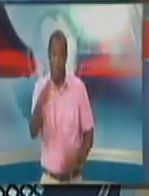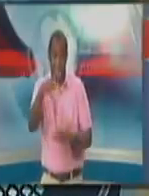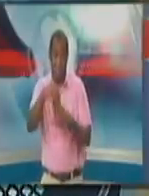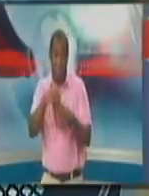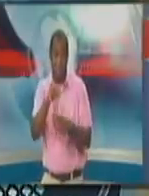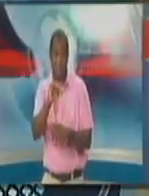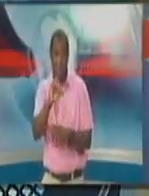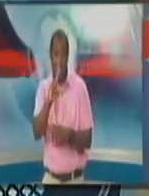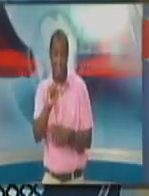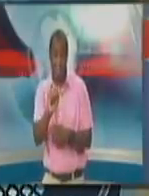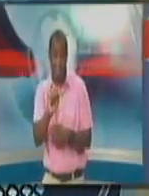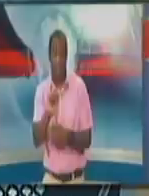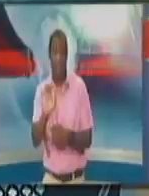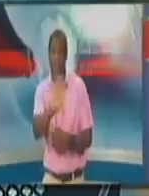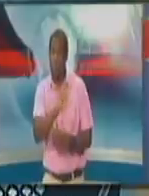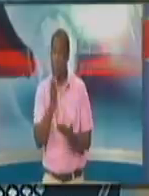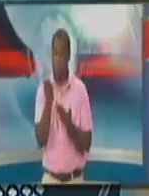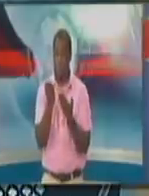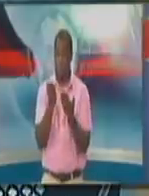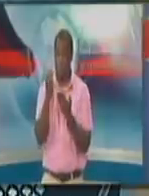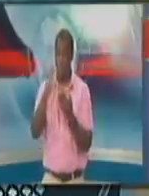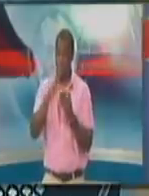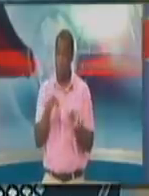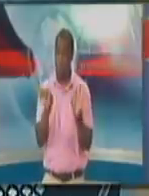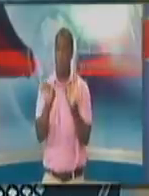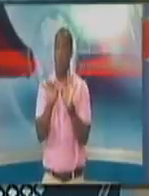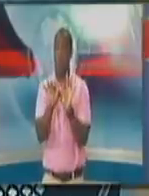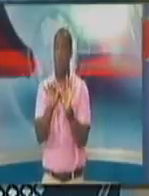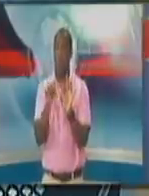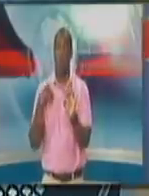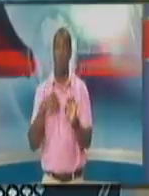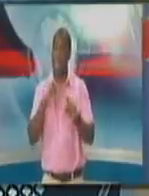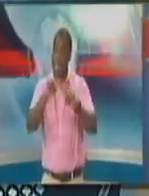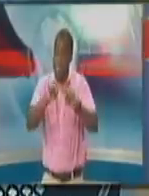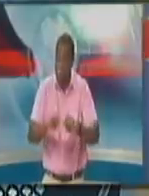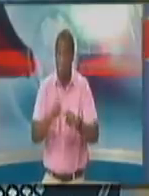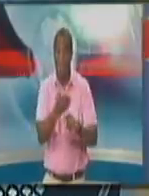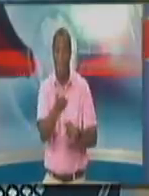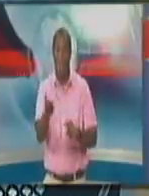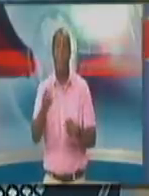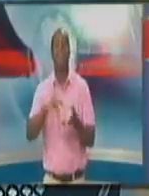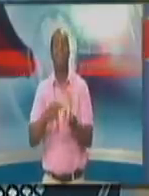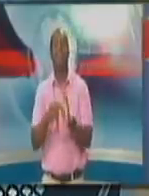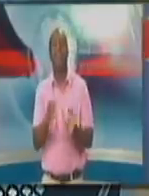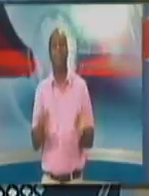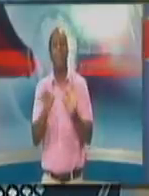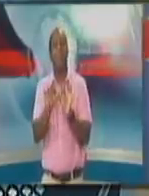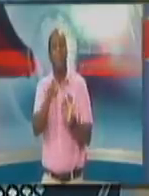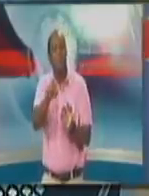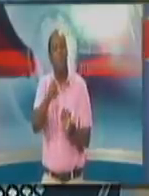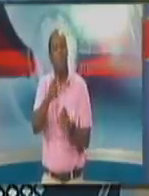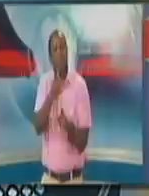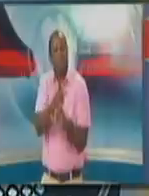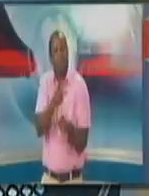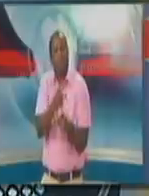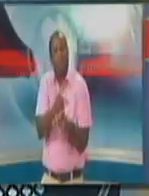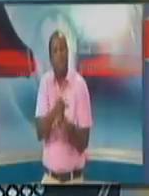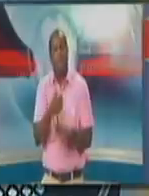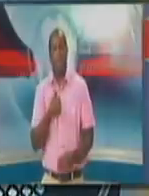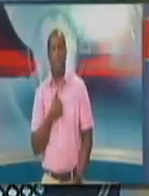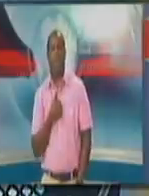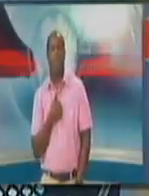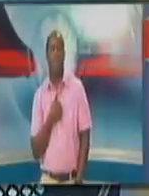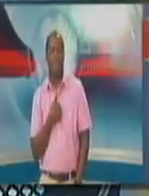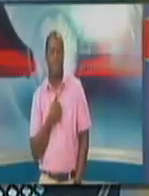it's an important service. So you have to take care of yourselves. And part of that is not personally taking